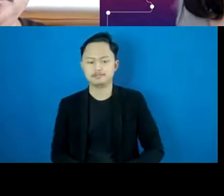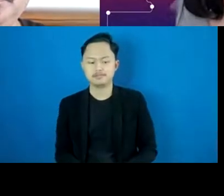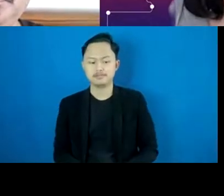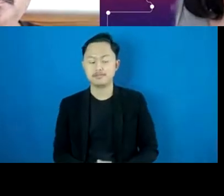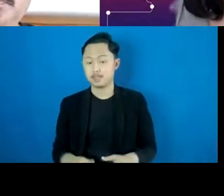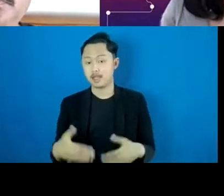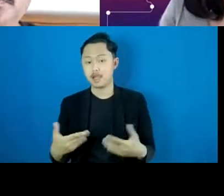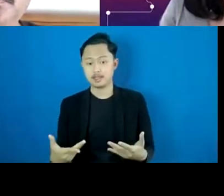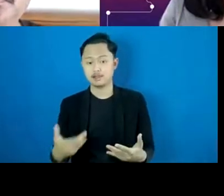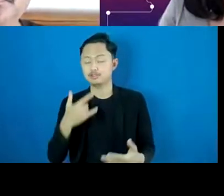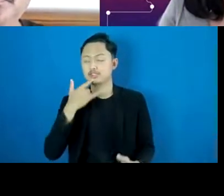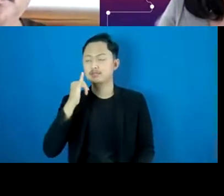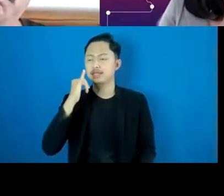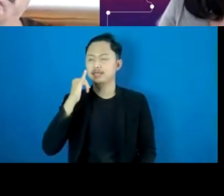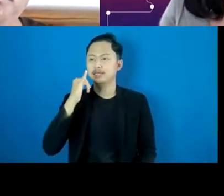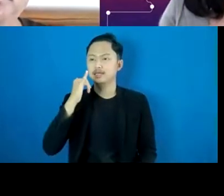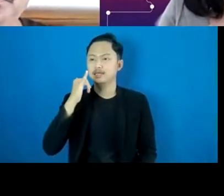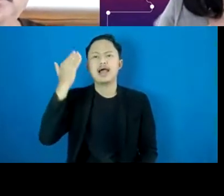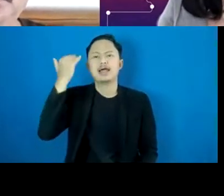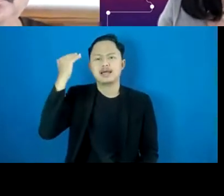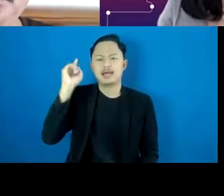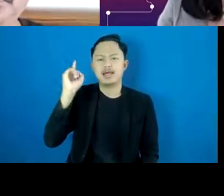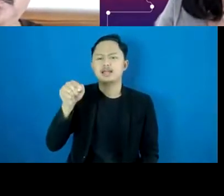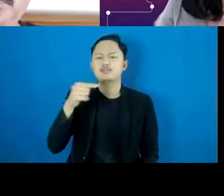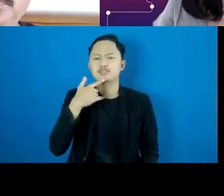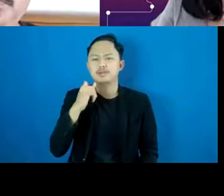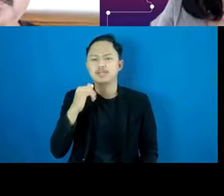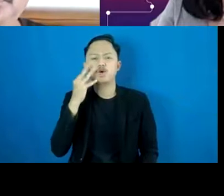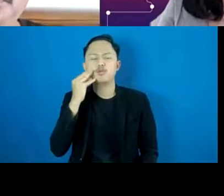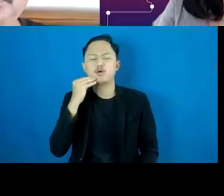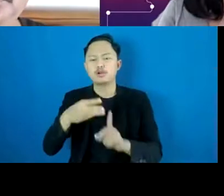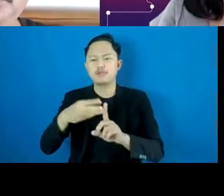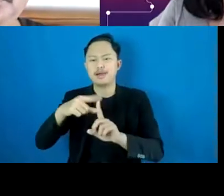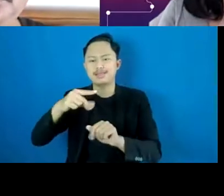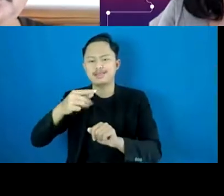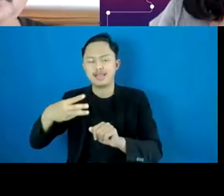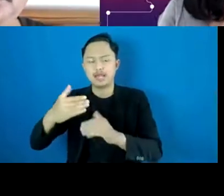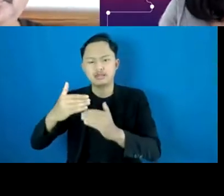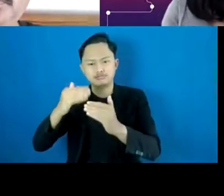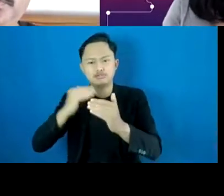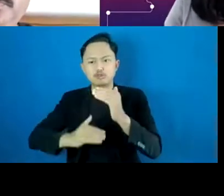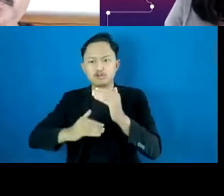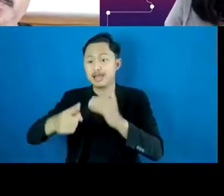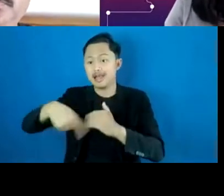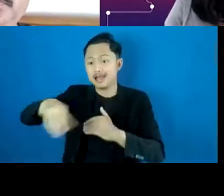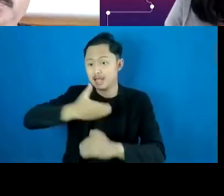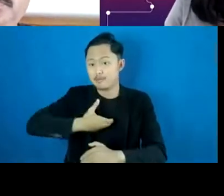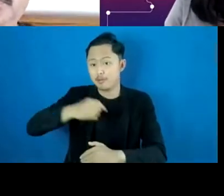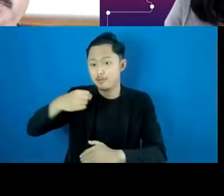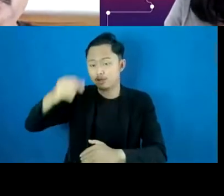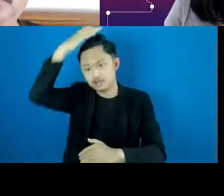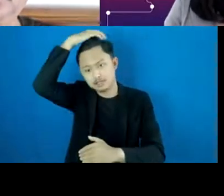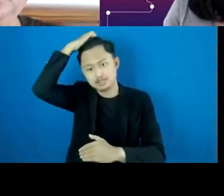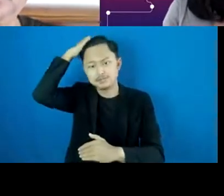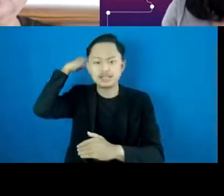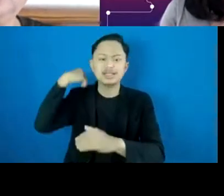it actually lowers your battery life. If you do keep charging from a smaller window of state of charge,